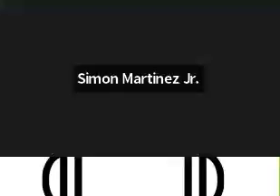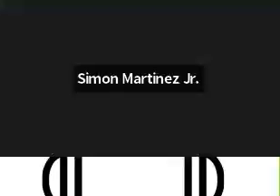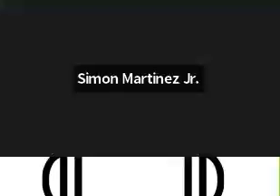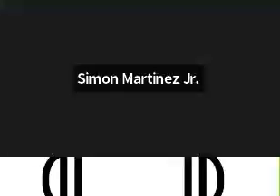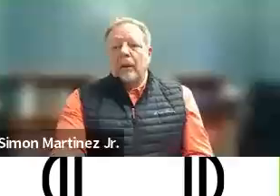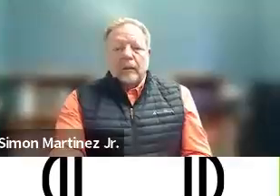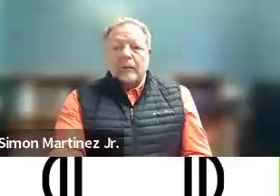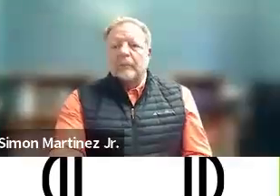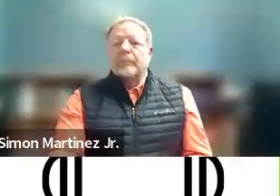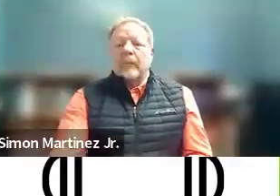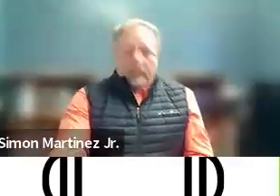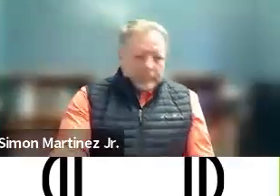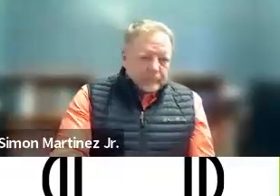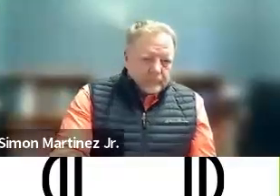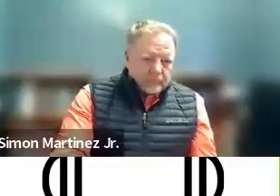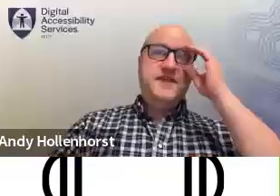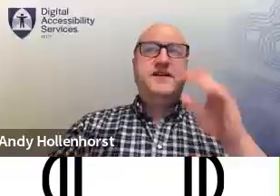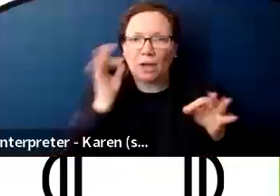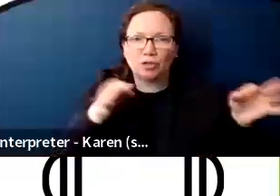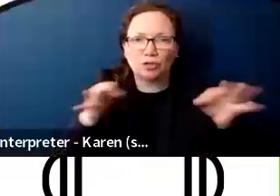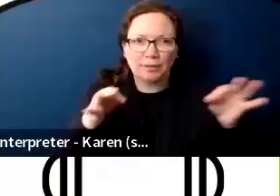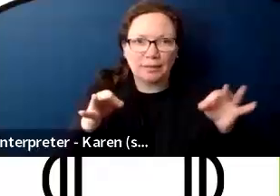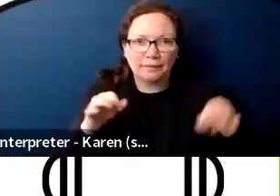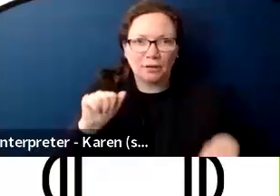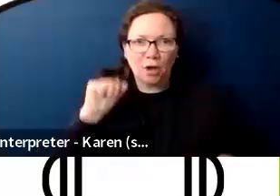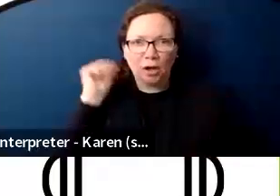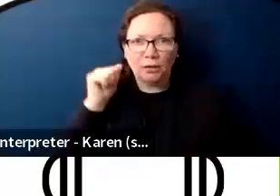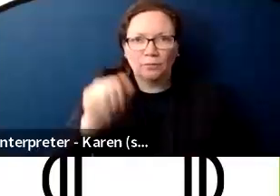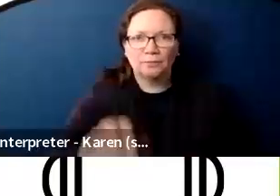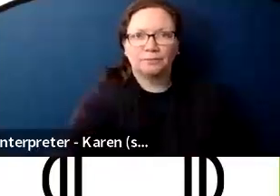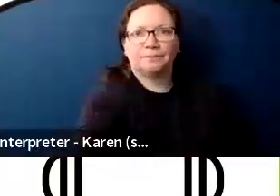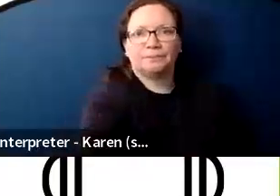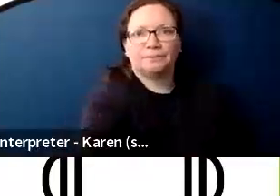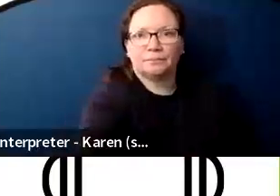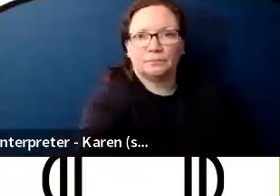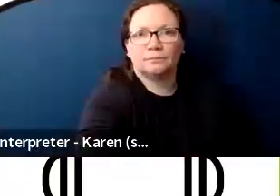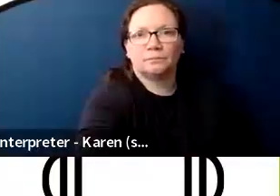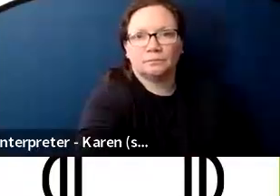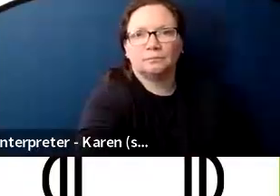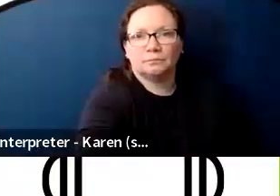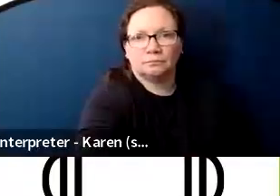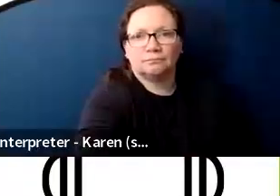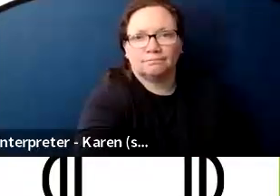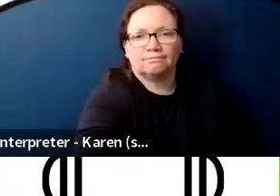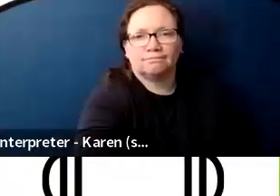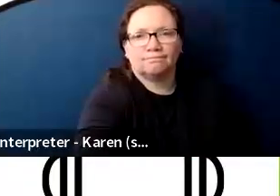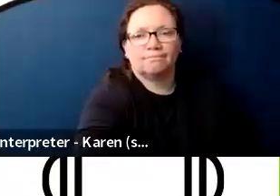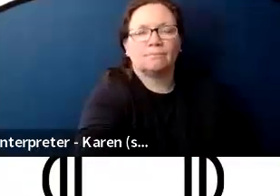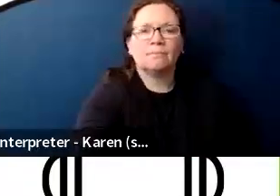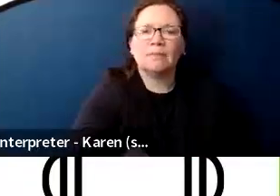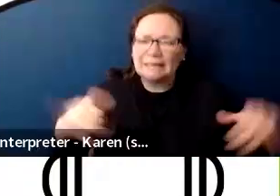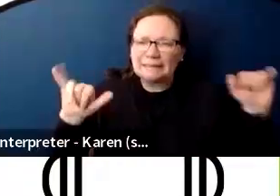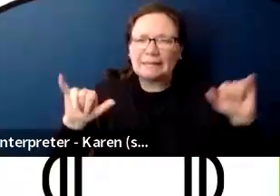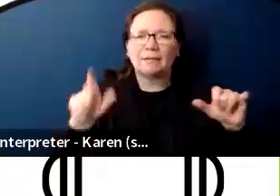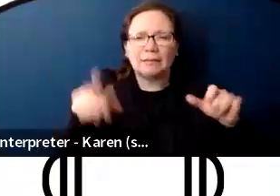be thinking about descriptive audio. Don't, like I think there's lots of stuff that still needs to get captioned and transcribed,